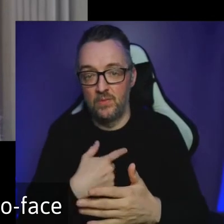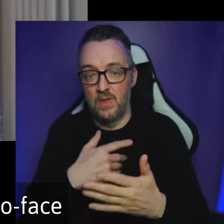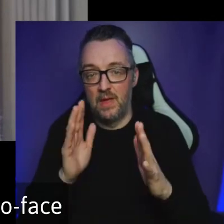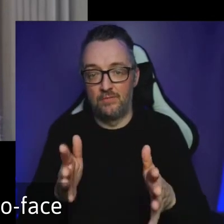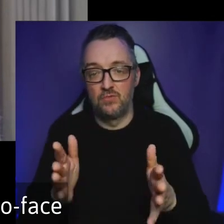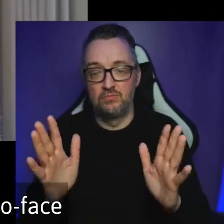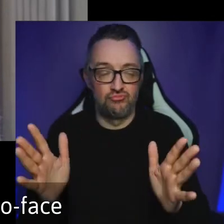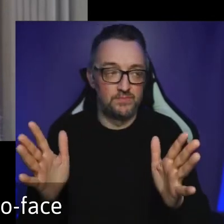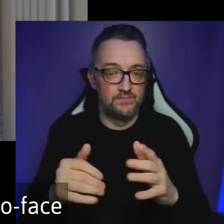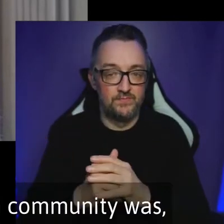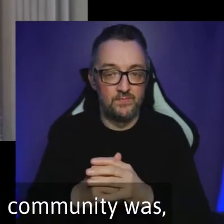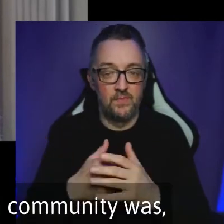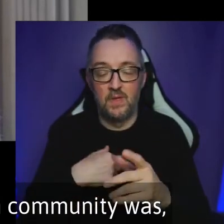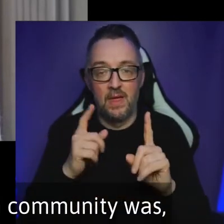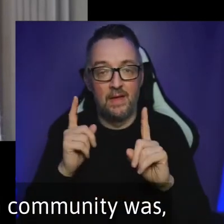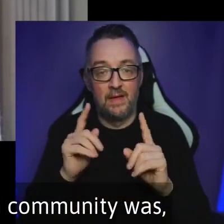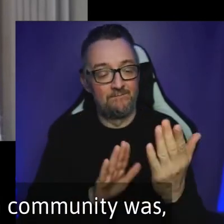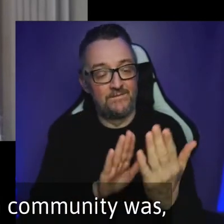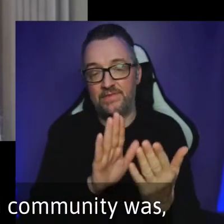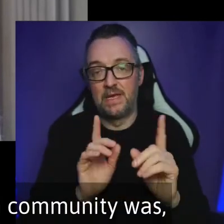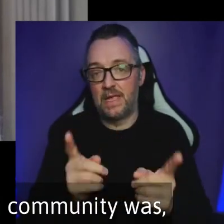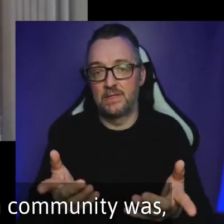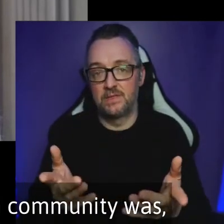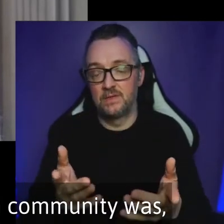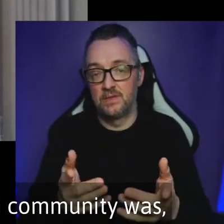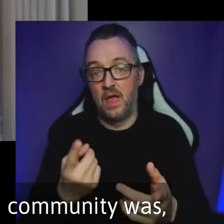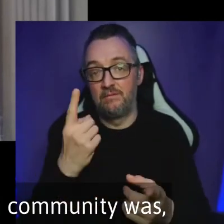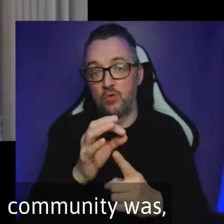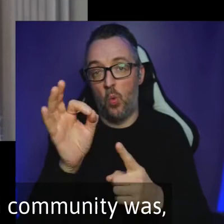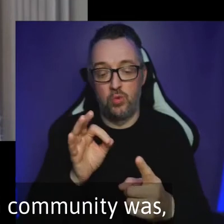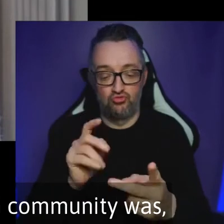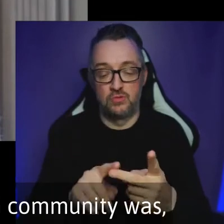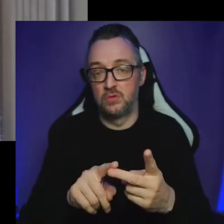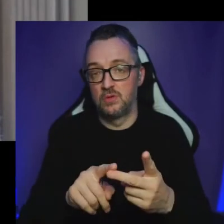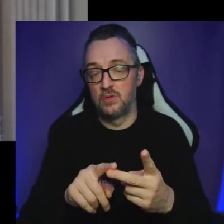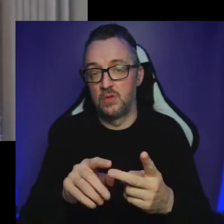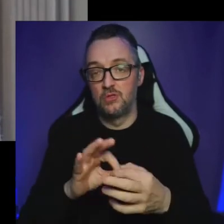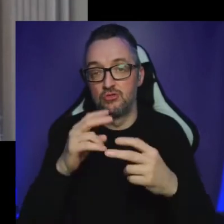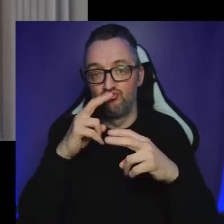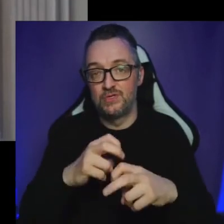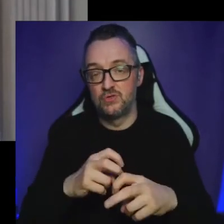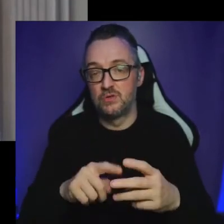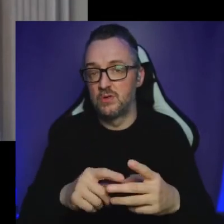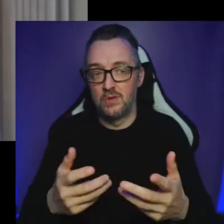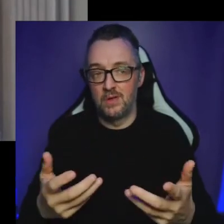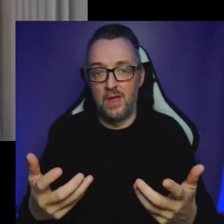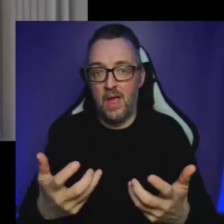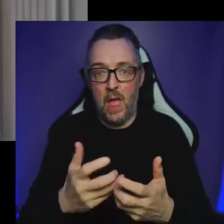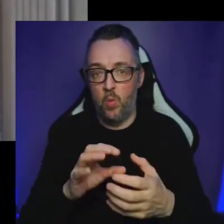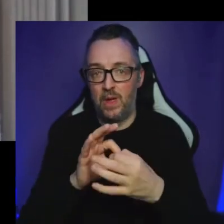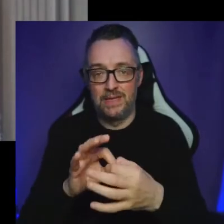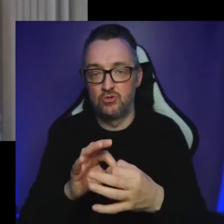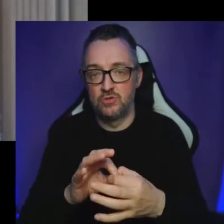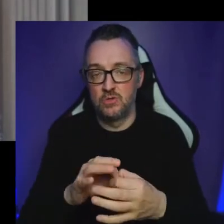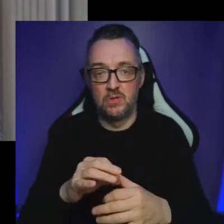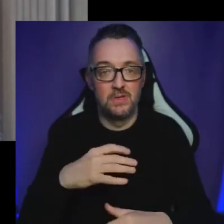go, well, we can't do face-to-face. And the first question we had within the research community was, well, how are we going to engage with people?